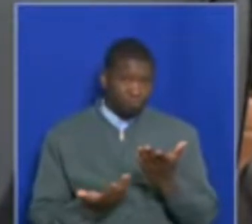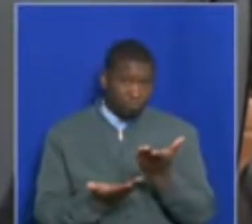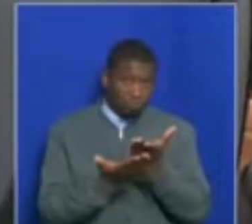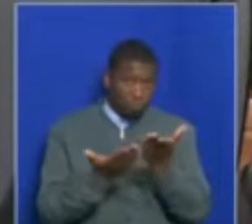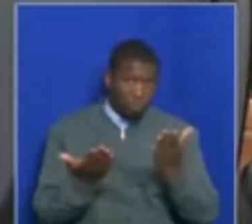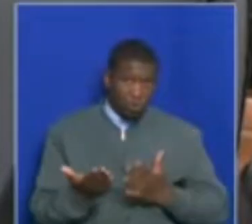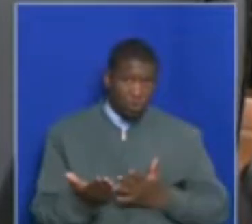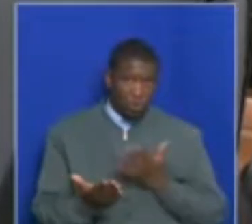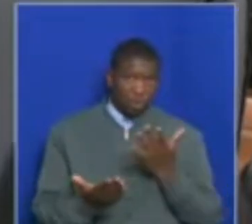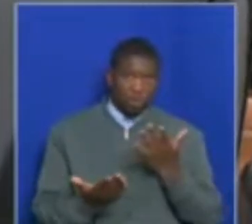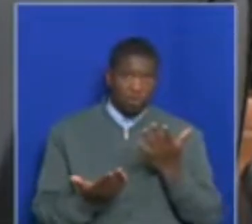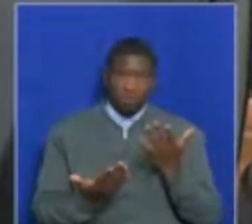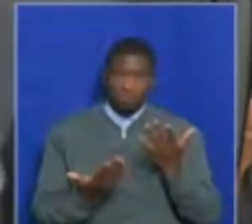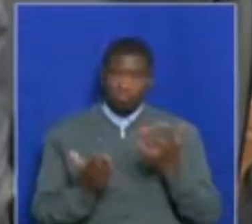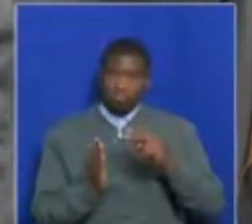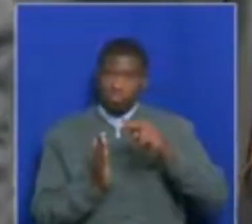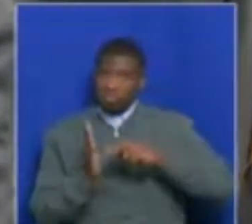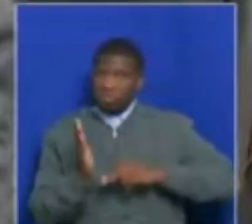those conclusions. Okay.